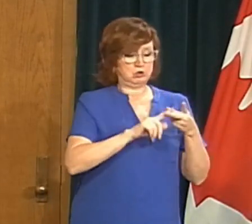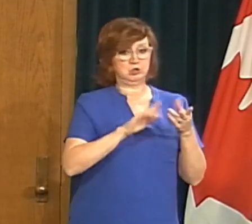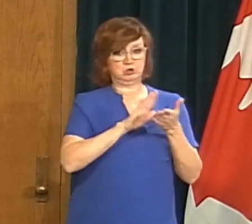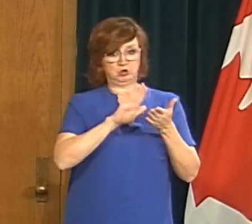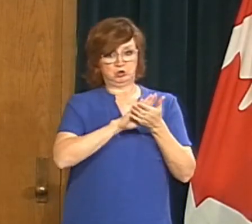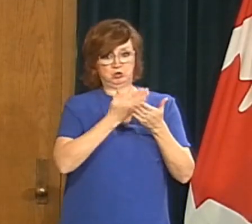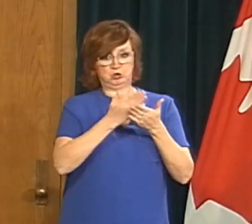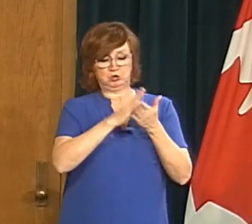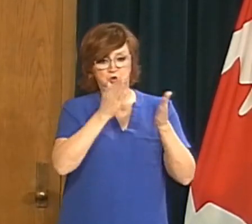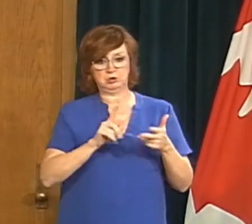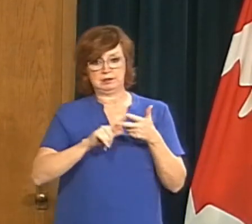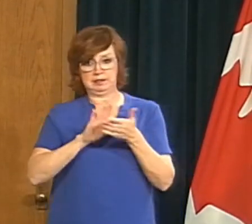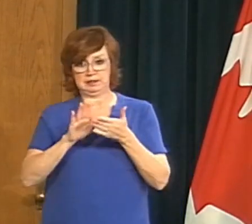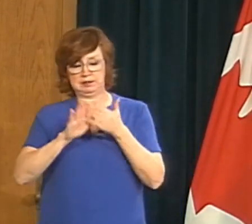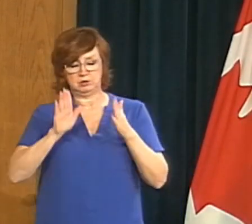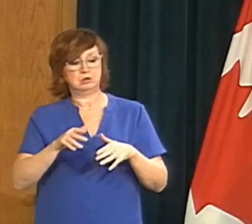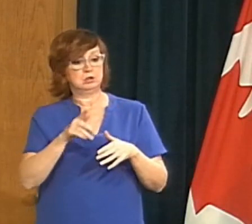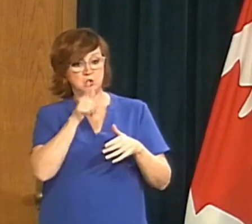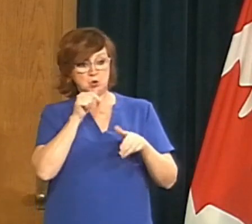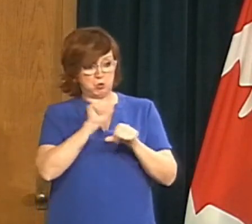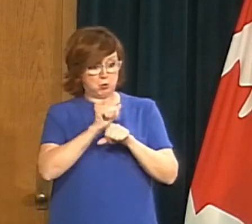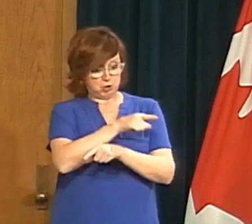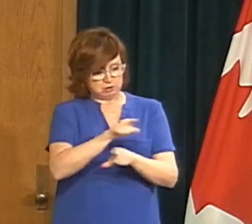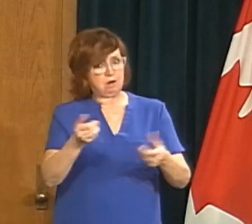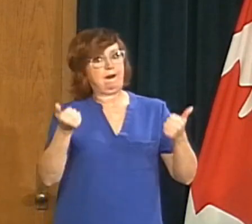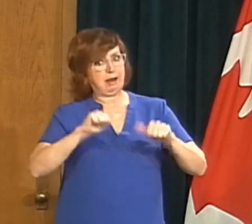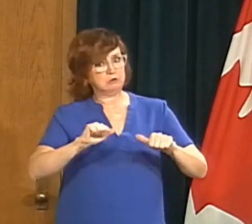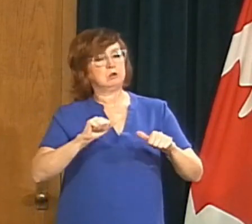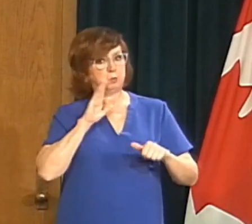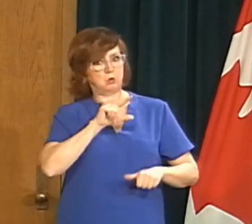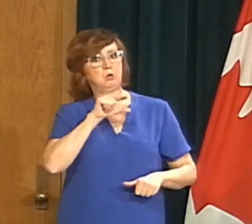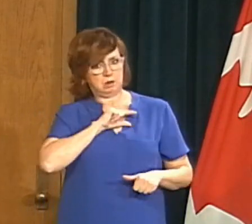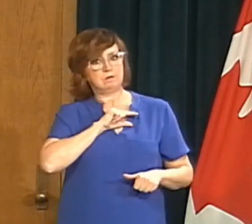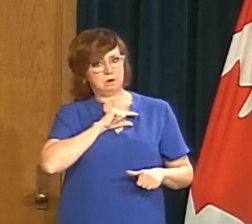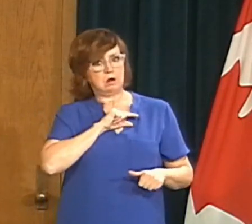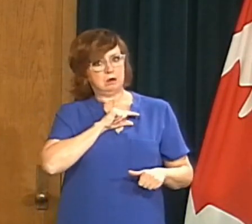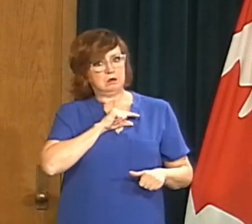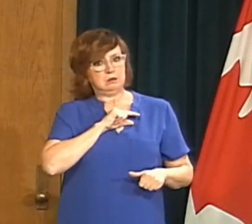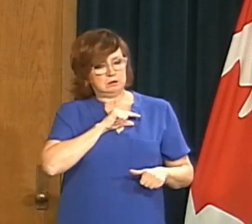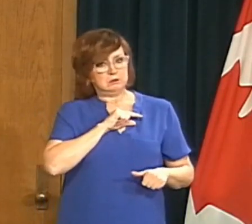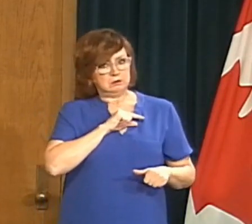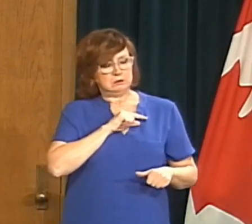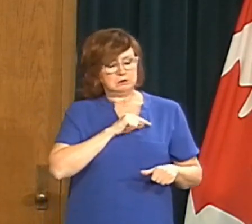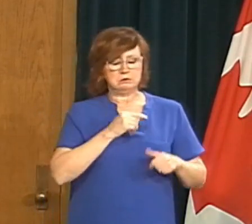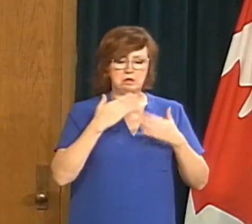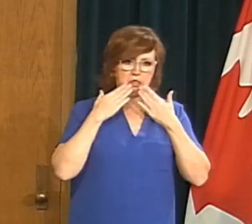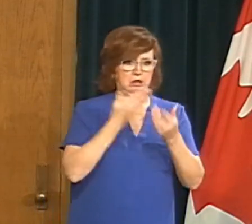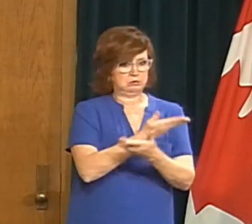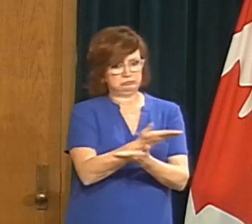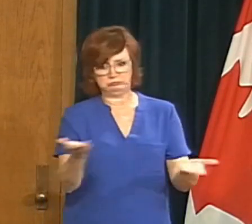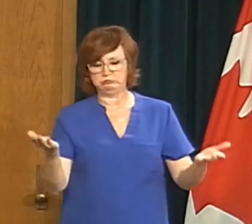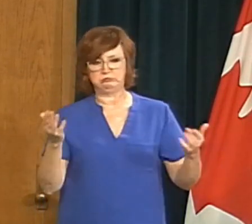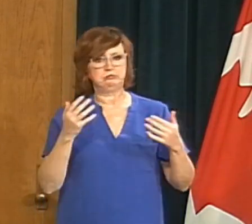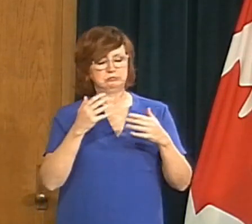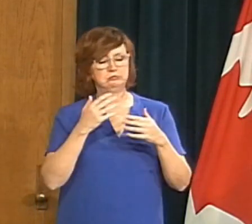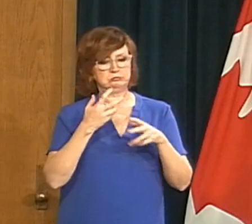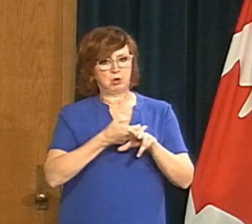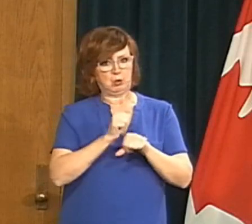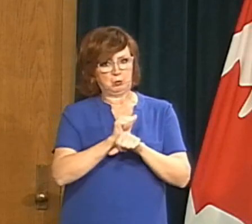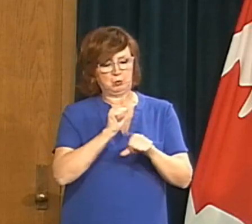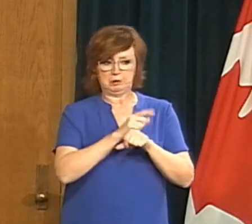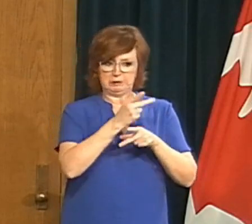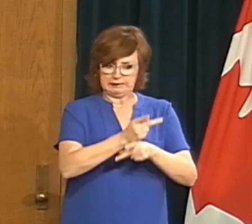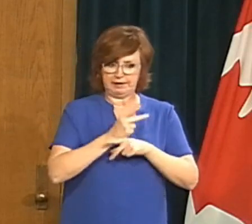and anyone who works in those facilities. We want to thank them for the care that they are providing our family members.